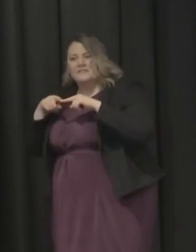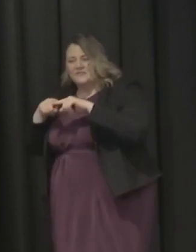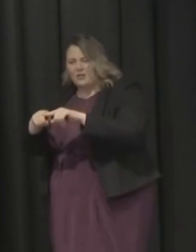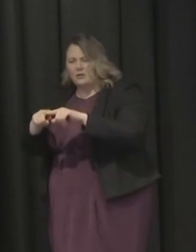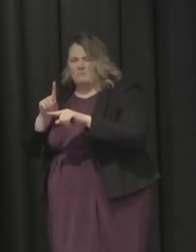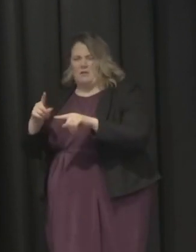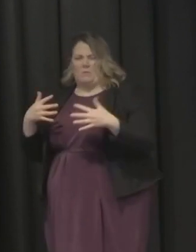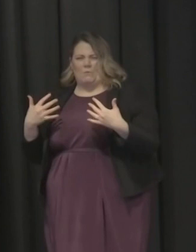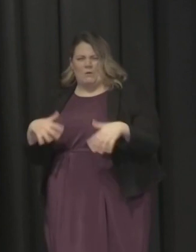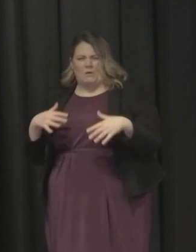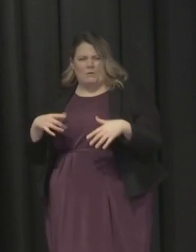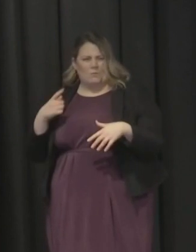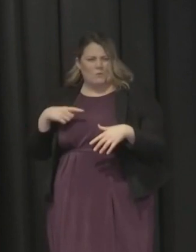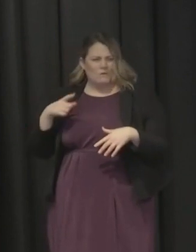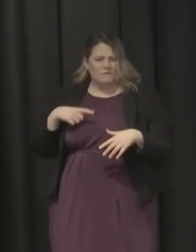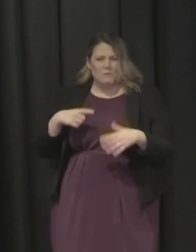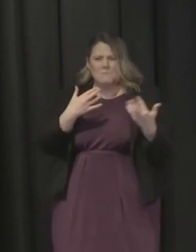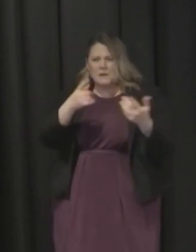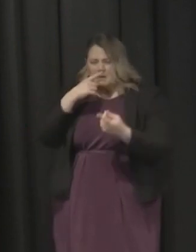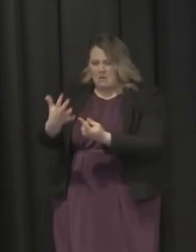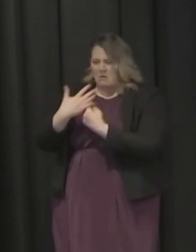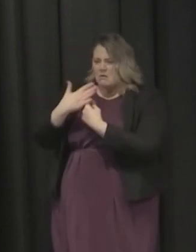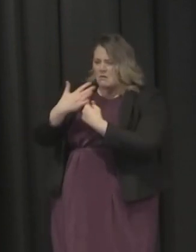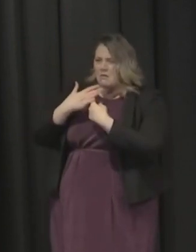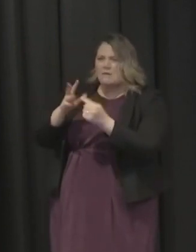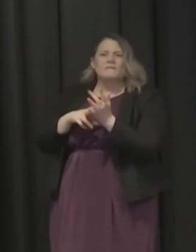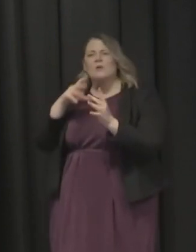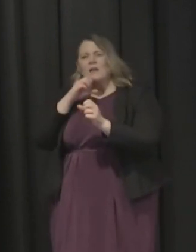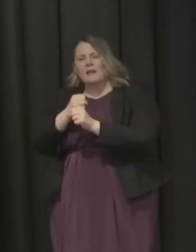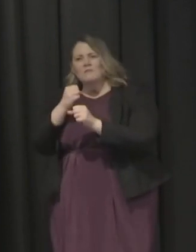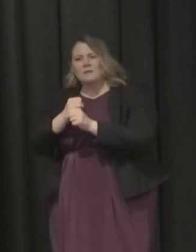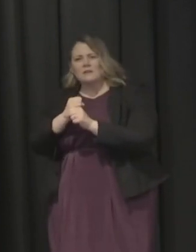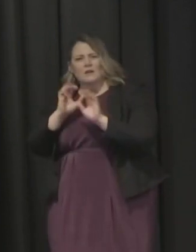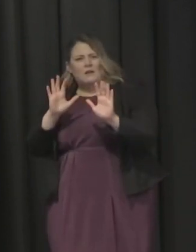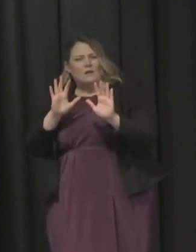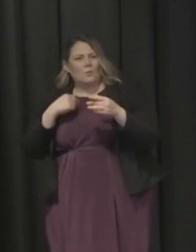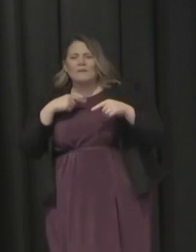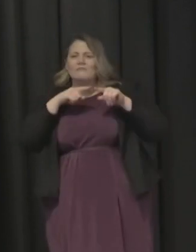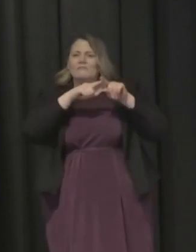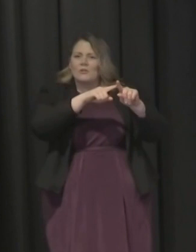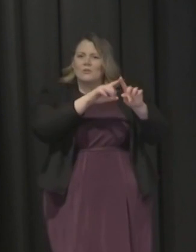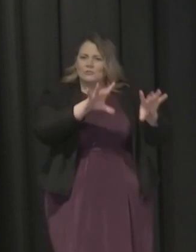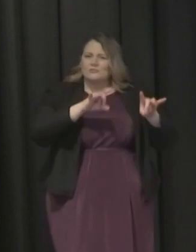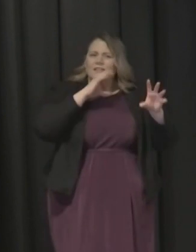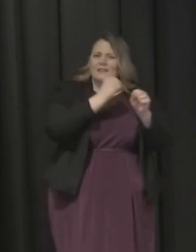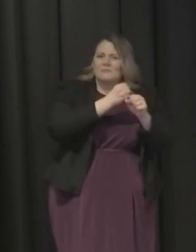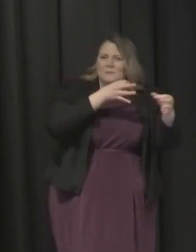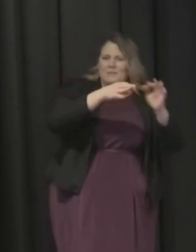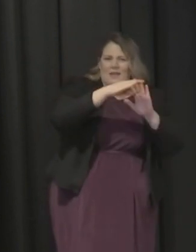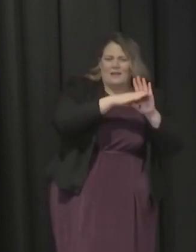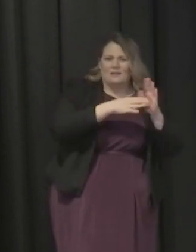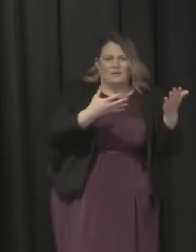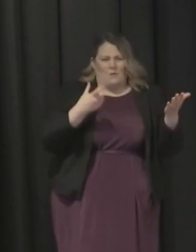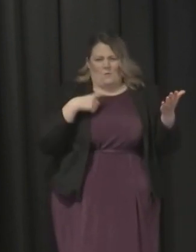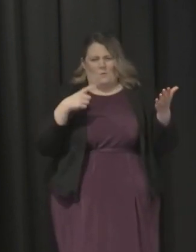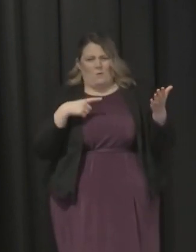operated in some form throughout this pandemic. The 2-week shutdown is expected to result in a reset and a realignment on compliance and